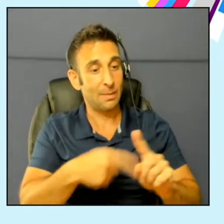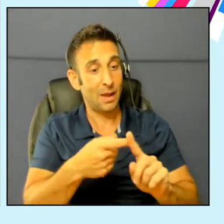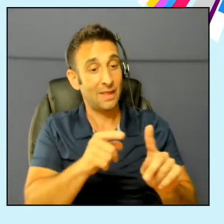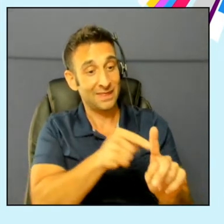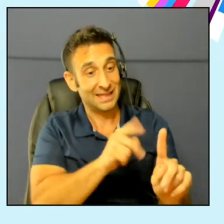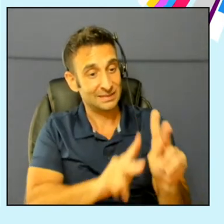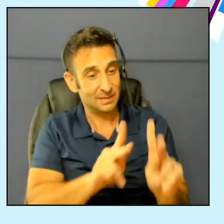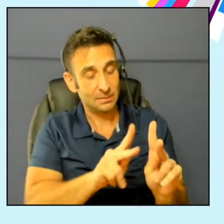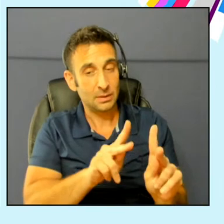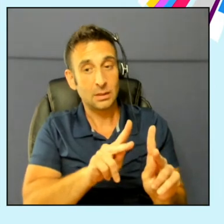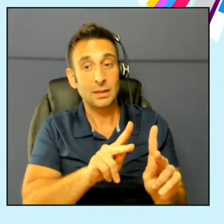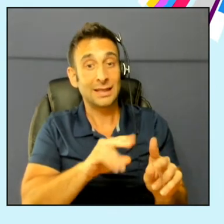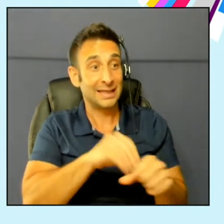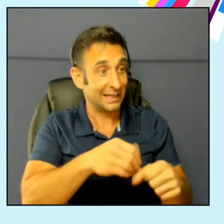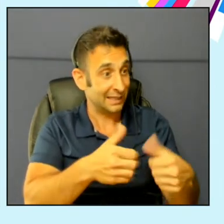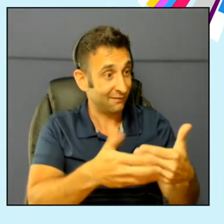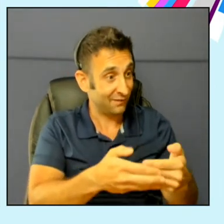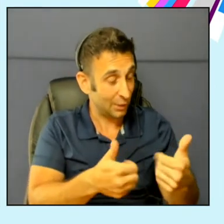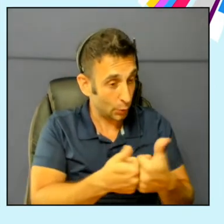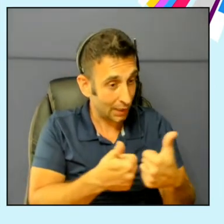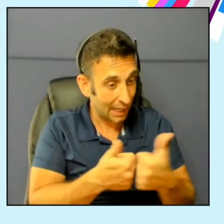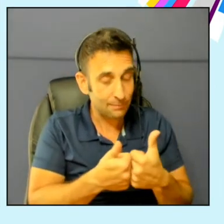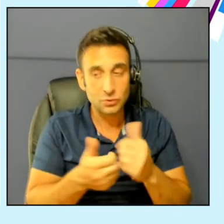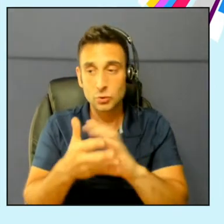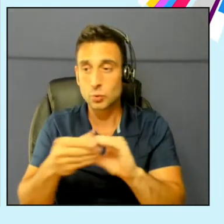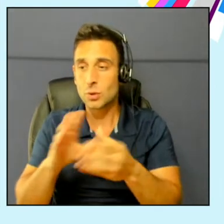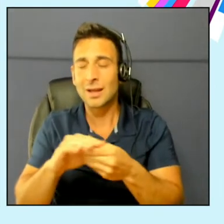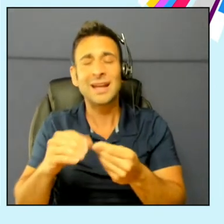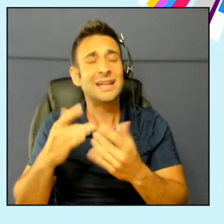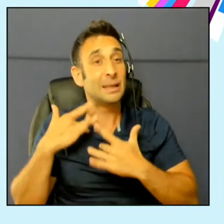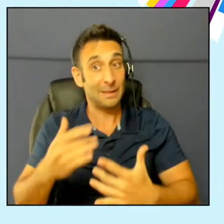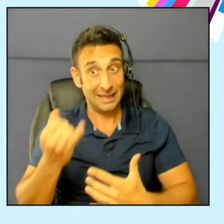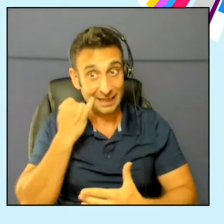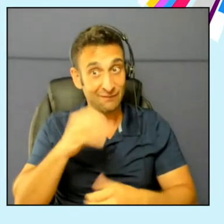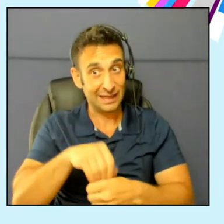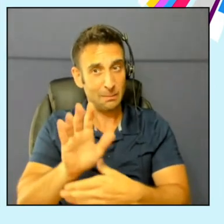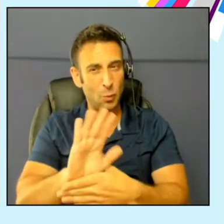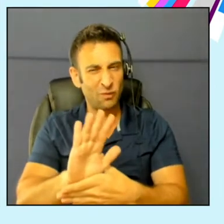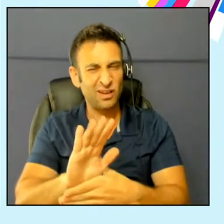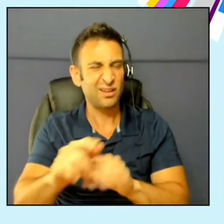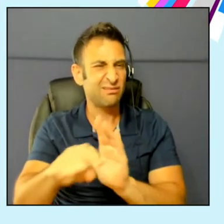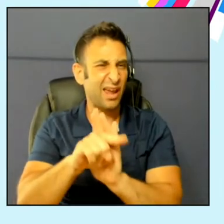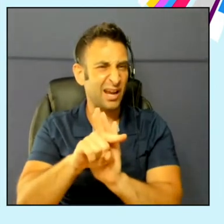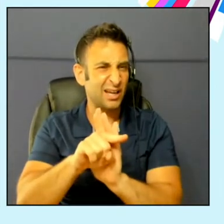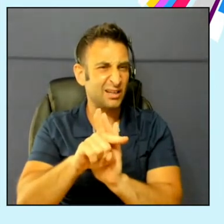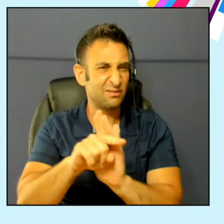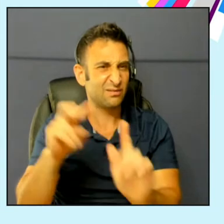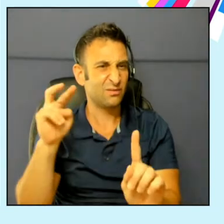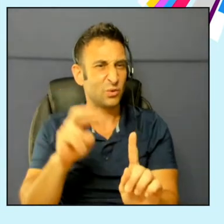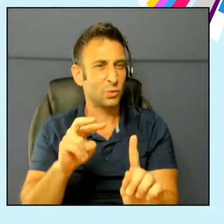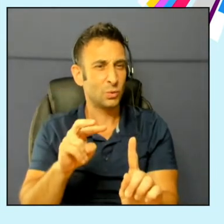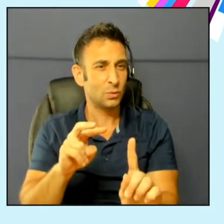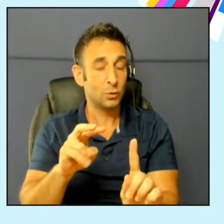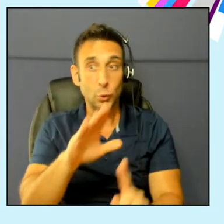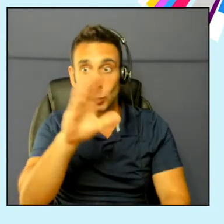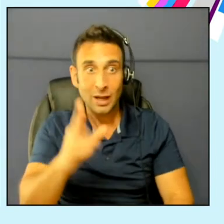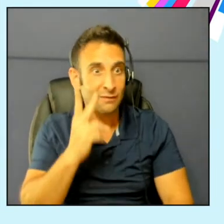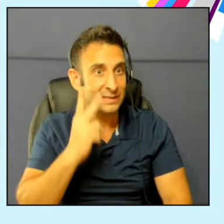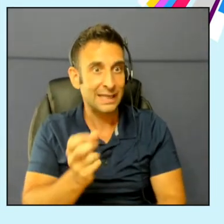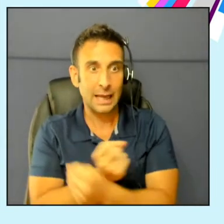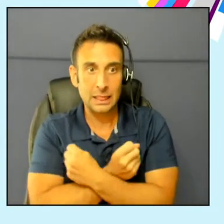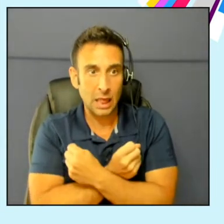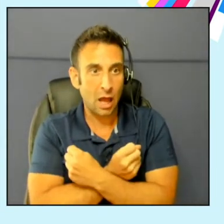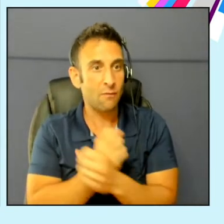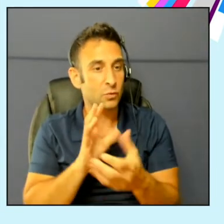games. And when you do, they're not usually shown in a positive way. And you especially never see love stories about ace people, because